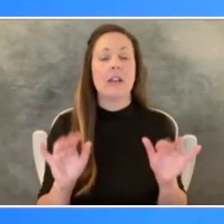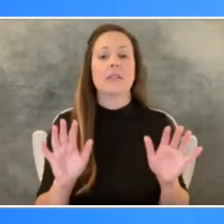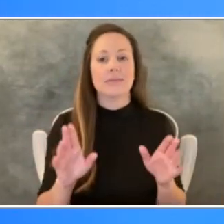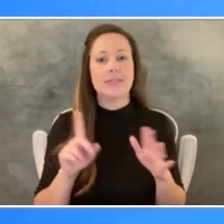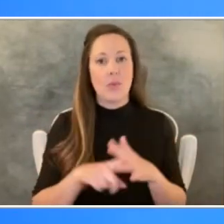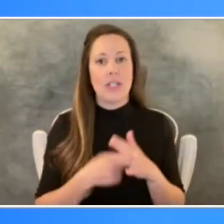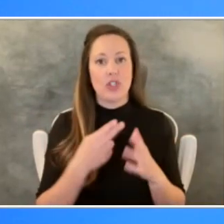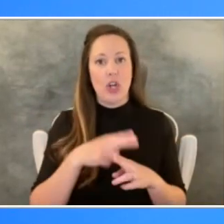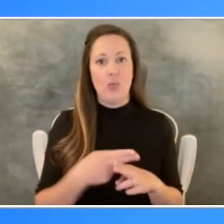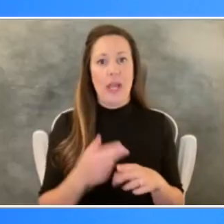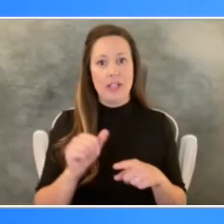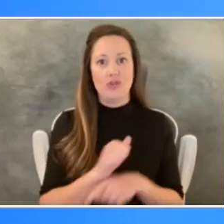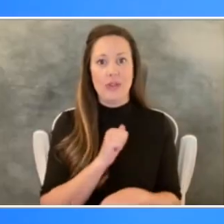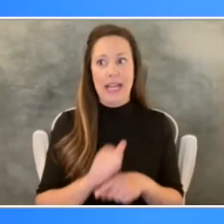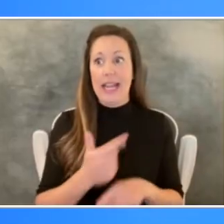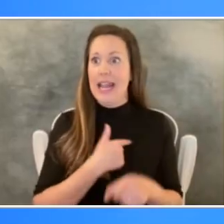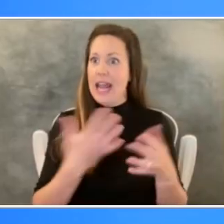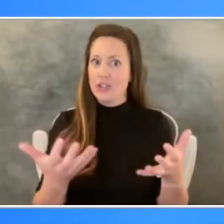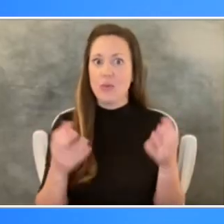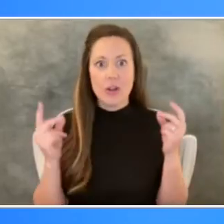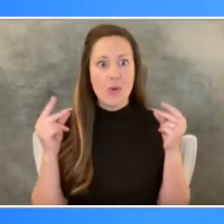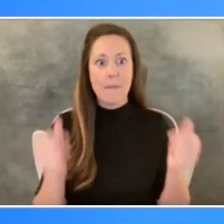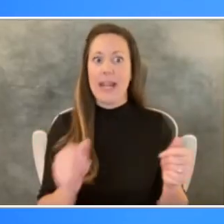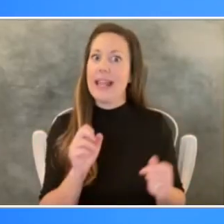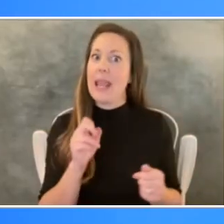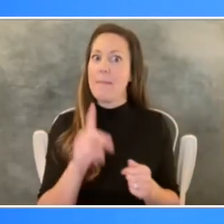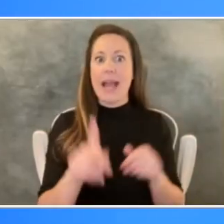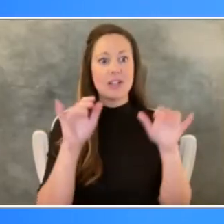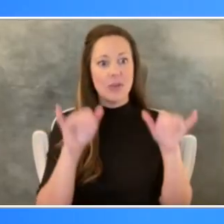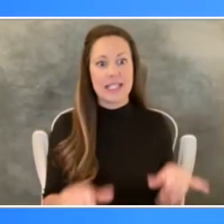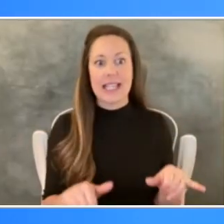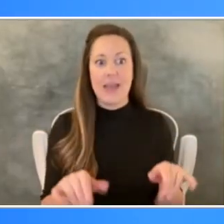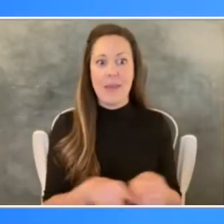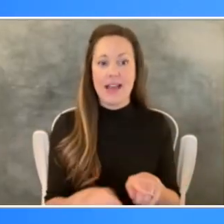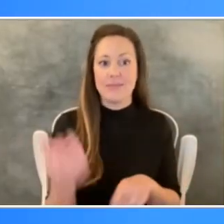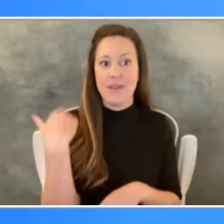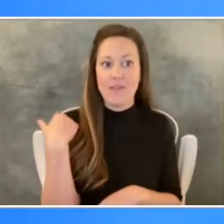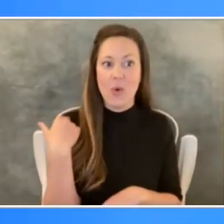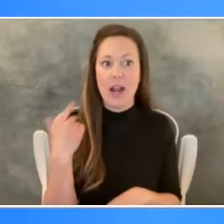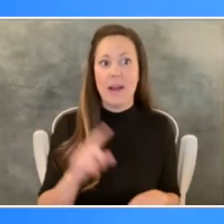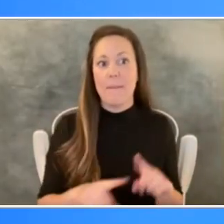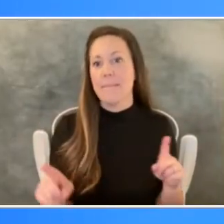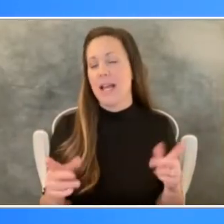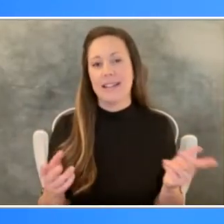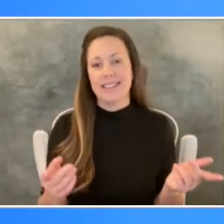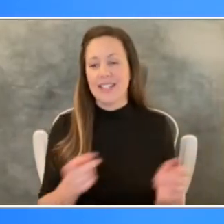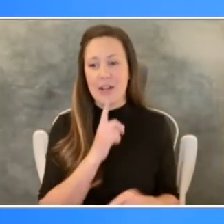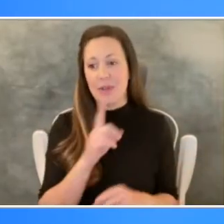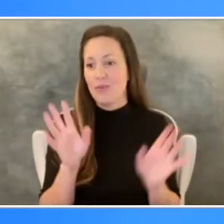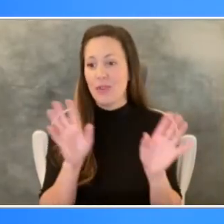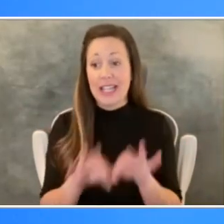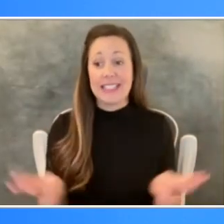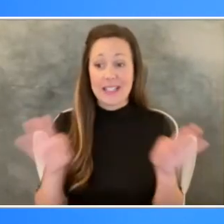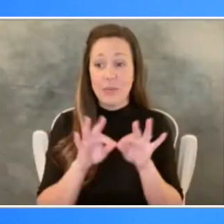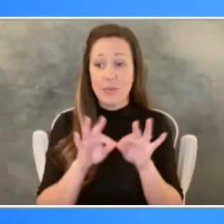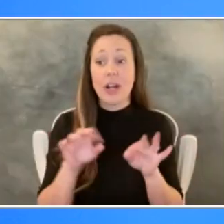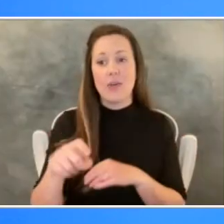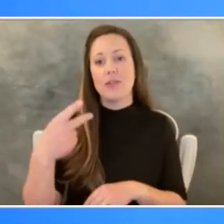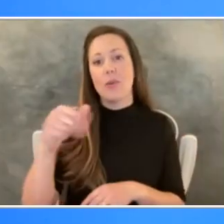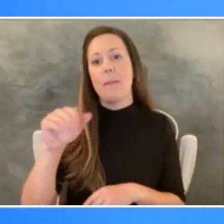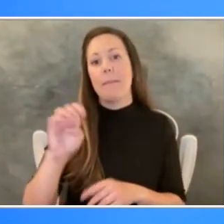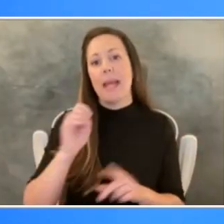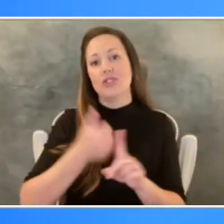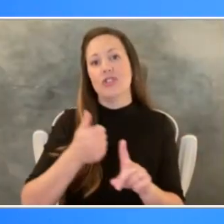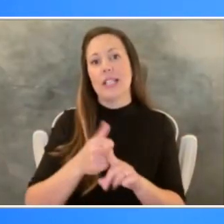just want to go back to it, going back to the same weights I was doing and everything. But it's very important to pace yourself, because